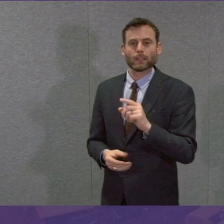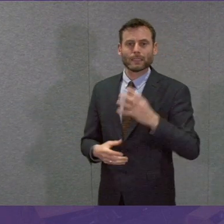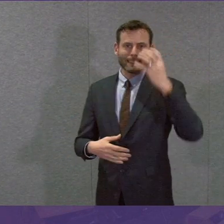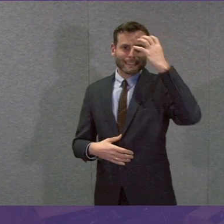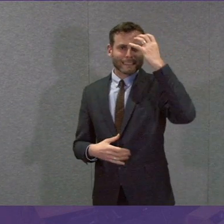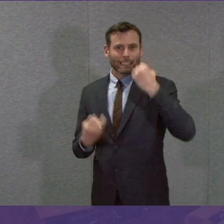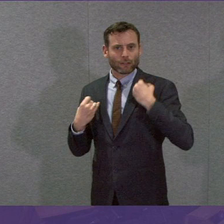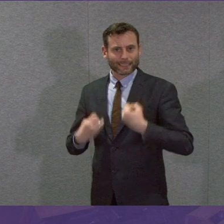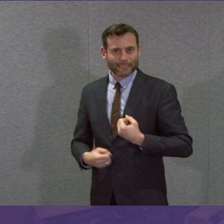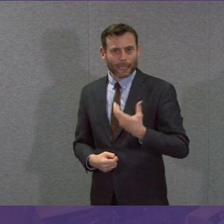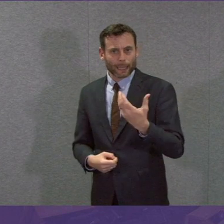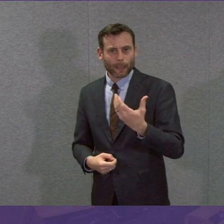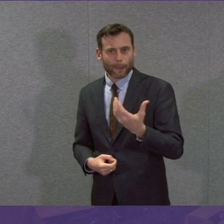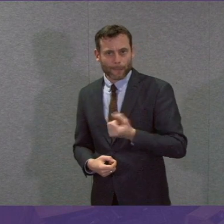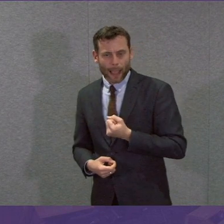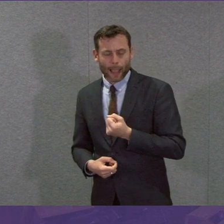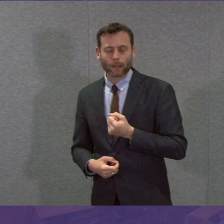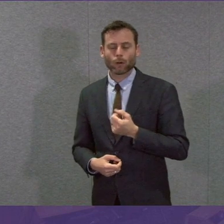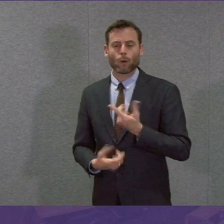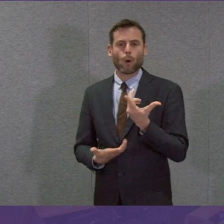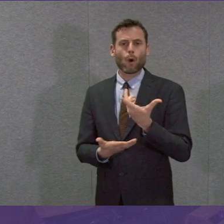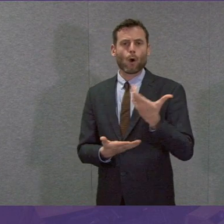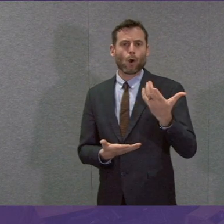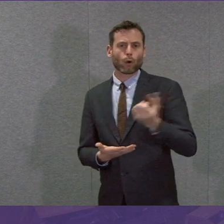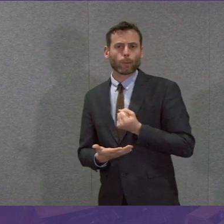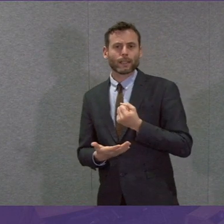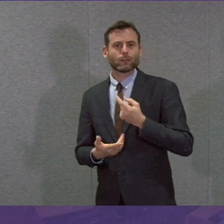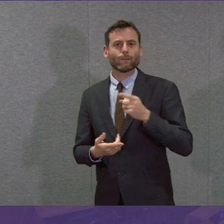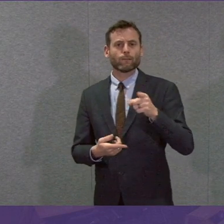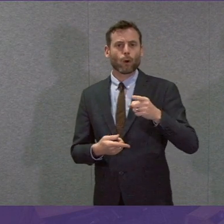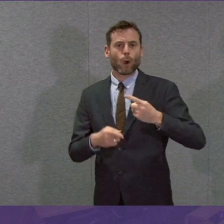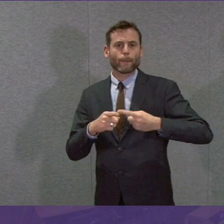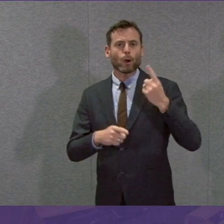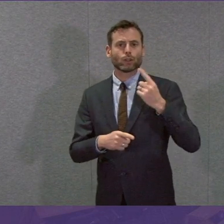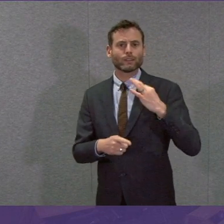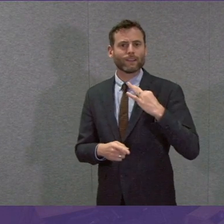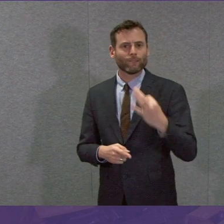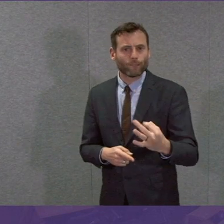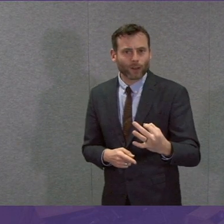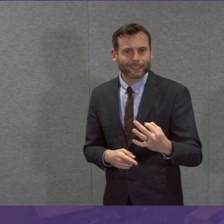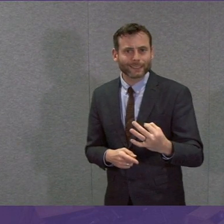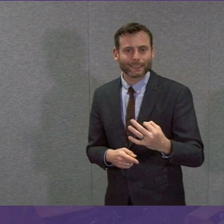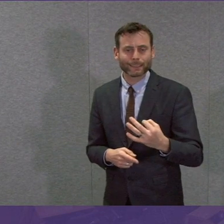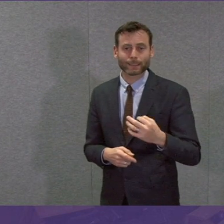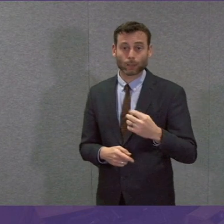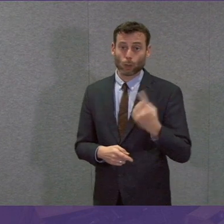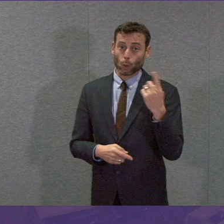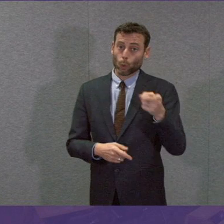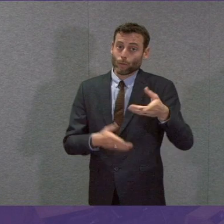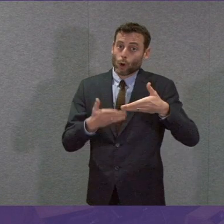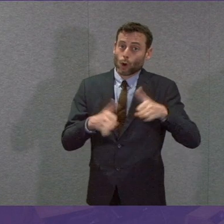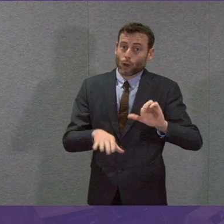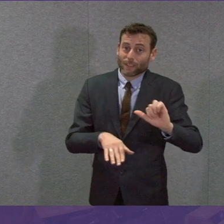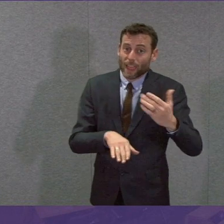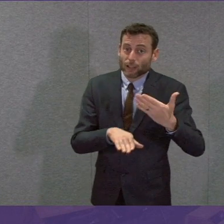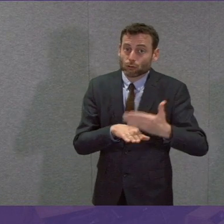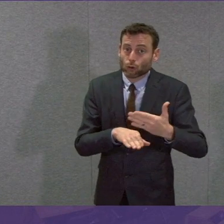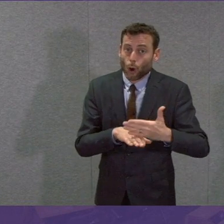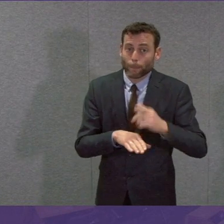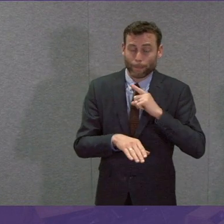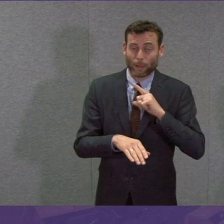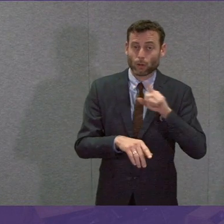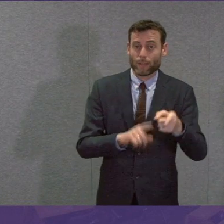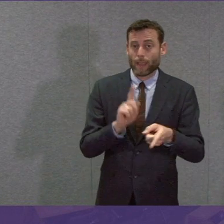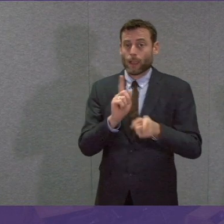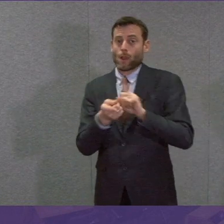for emergency volunteers only cover loss of earnings, therefore ruling out those who've already lost their job from becoming